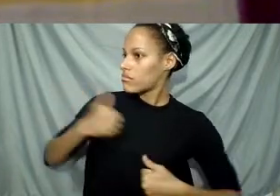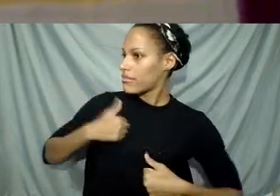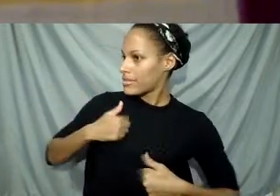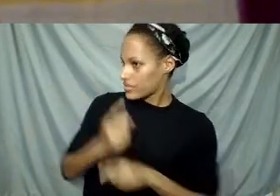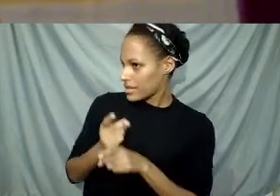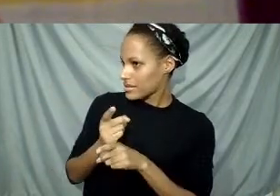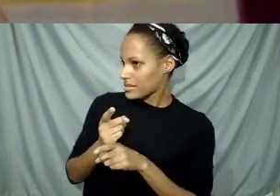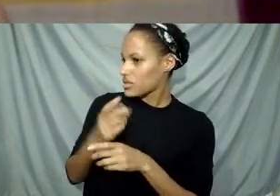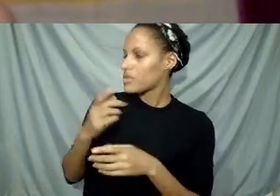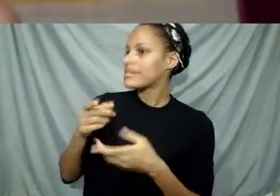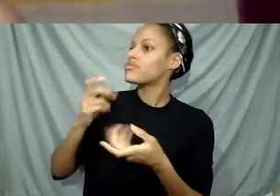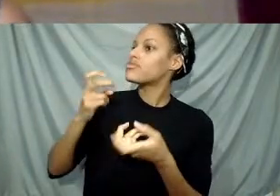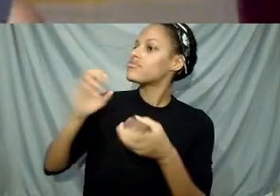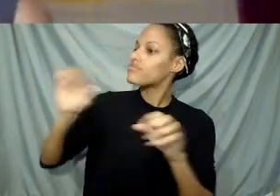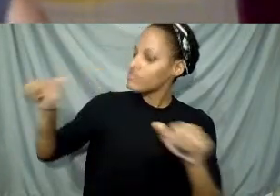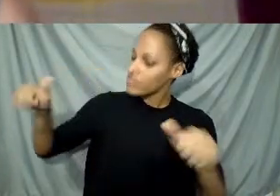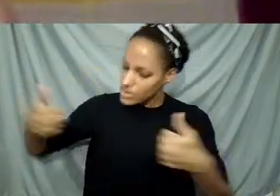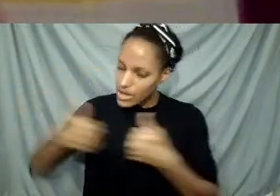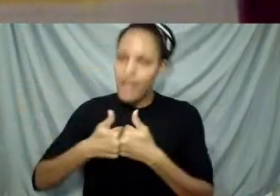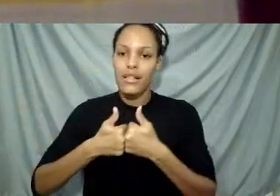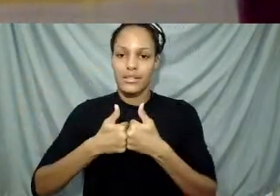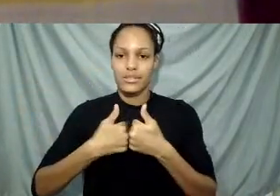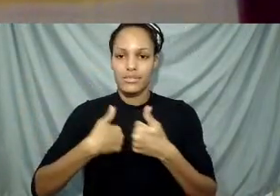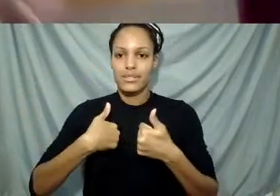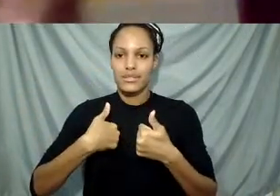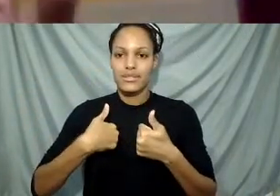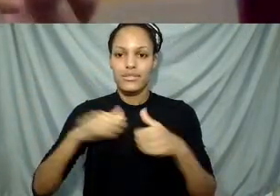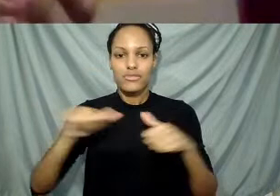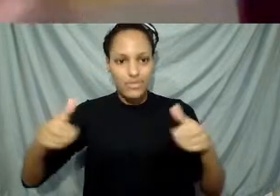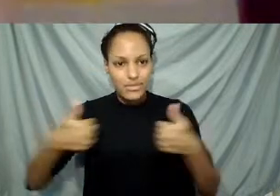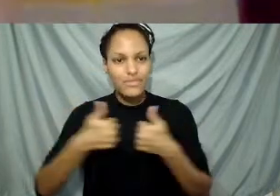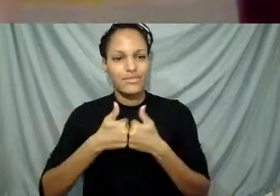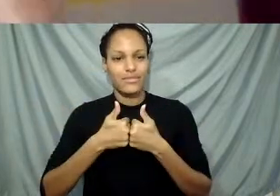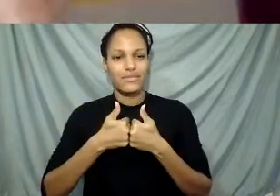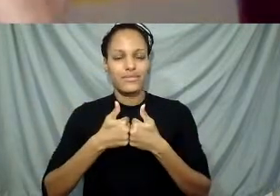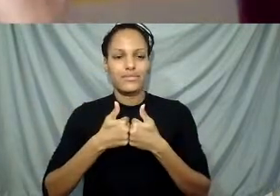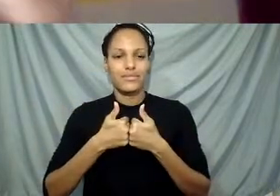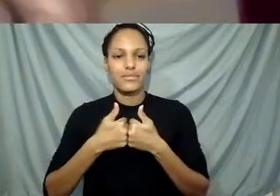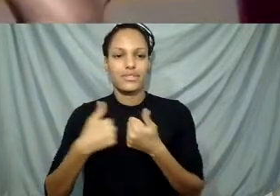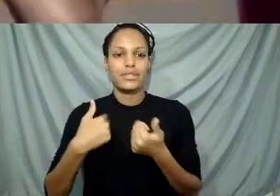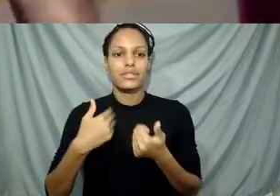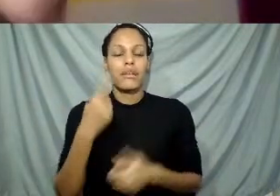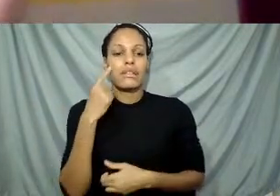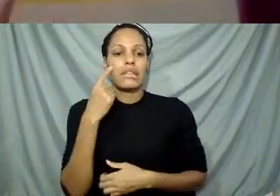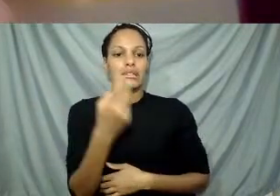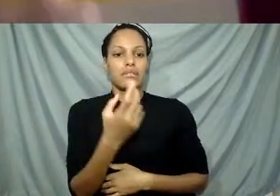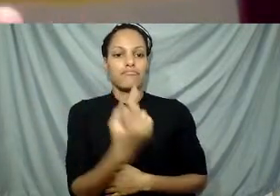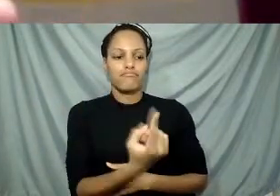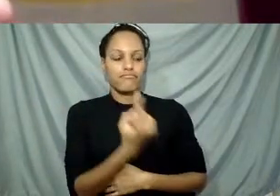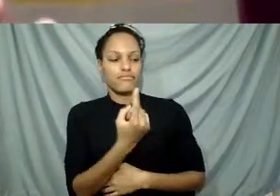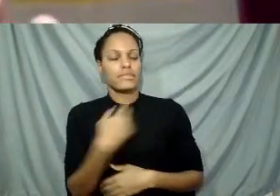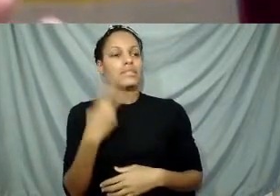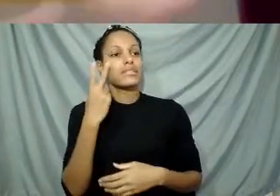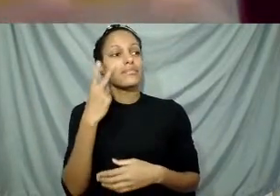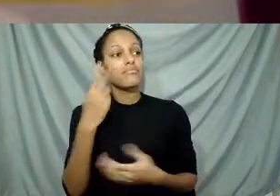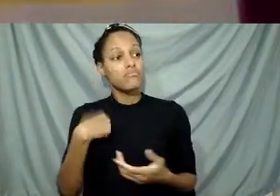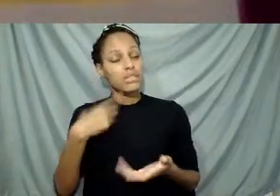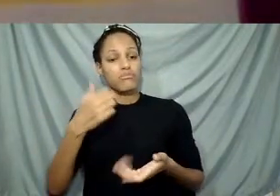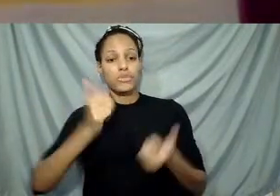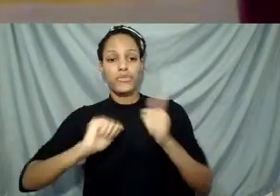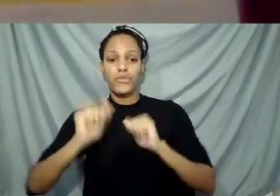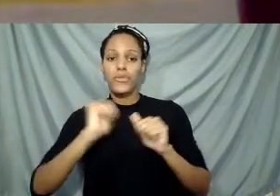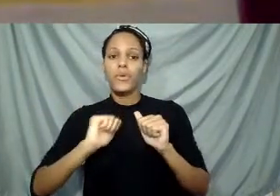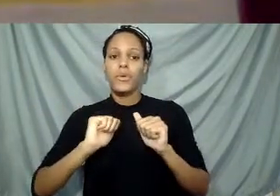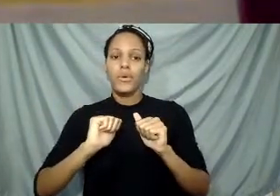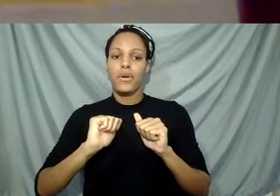that challenge that he proposed to me. And I think he came to see me perform with the Petronio company, and I had a spread